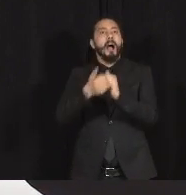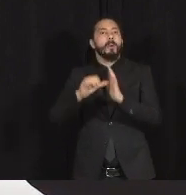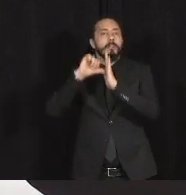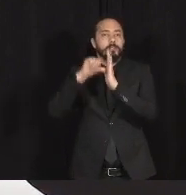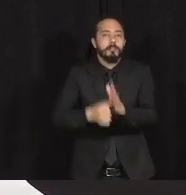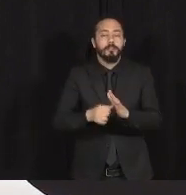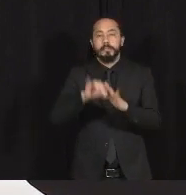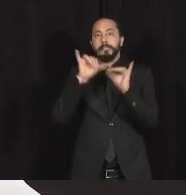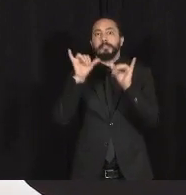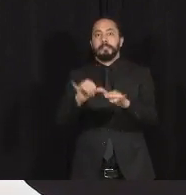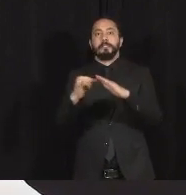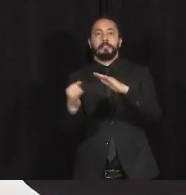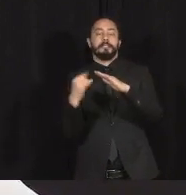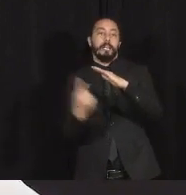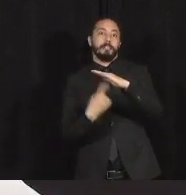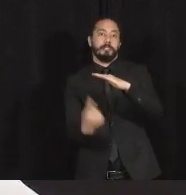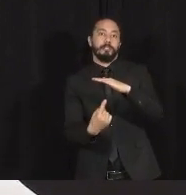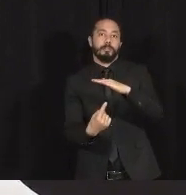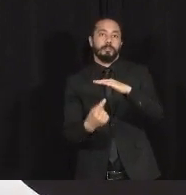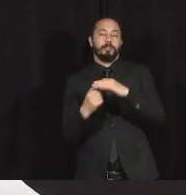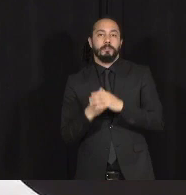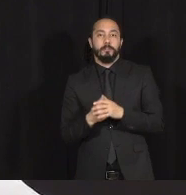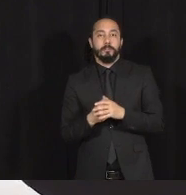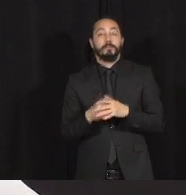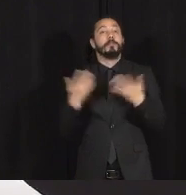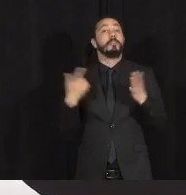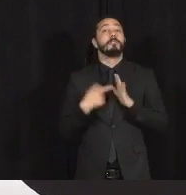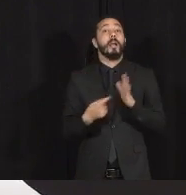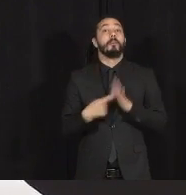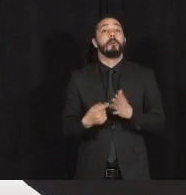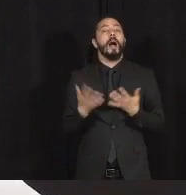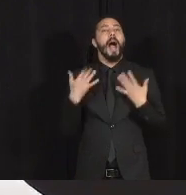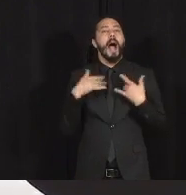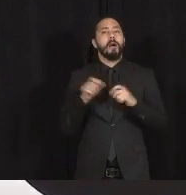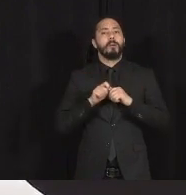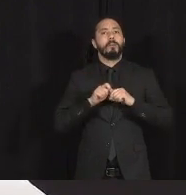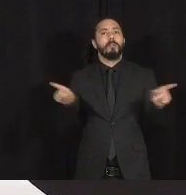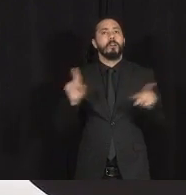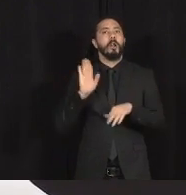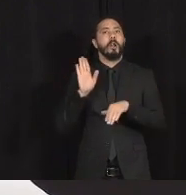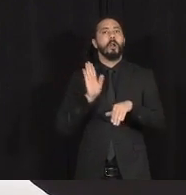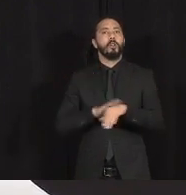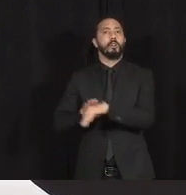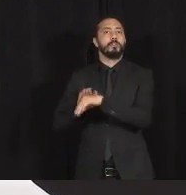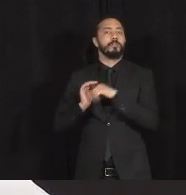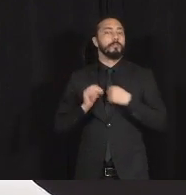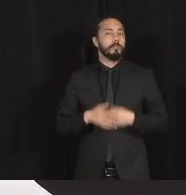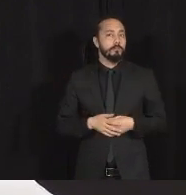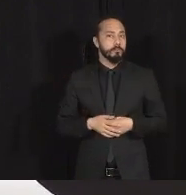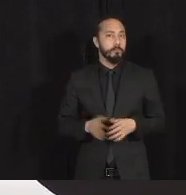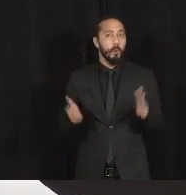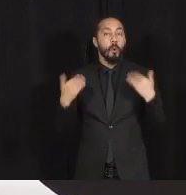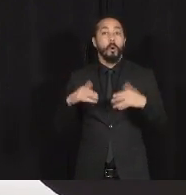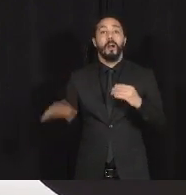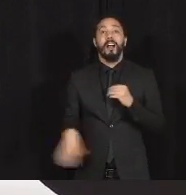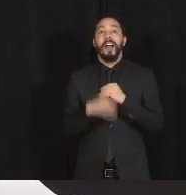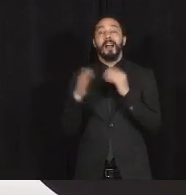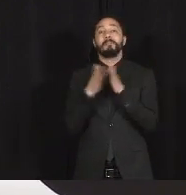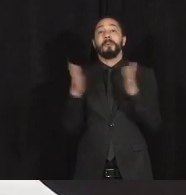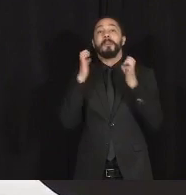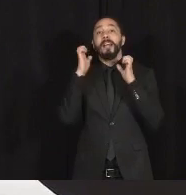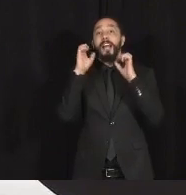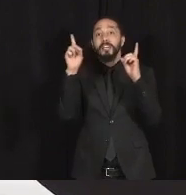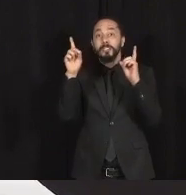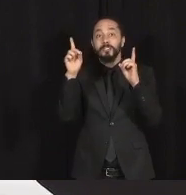example, alerts, and additional public education and communication will